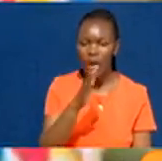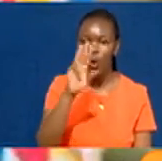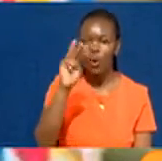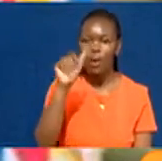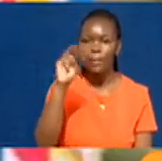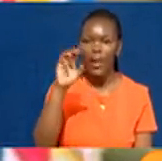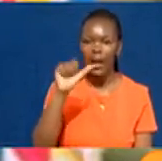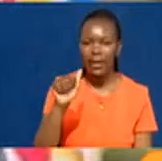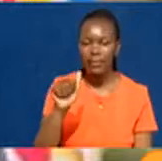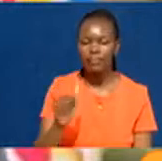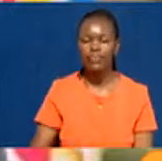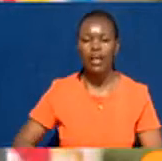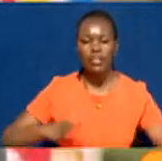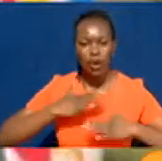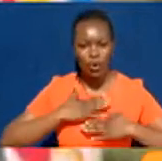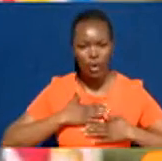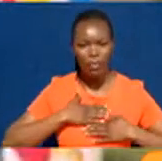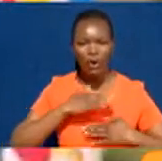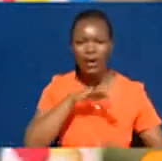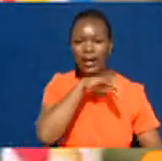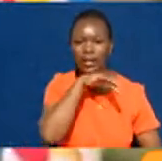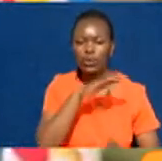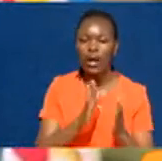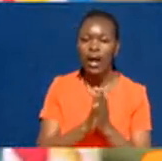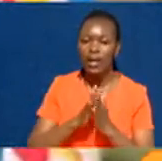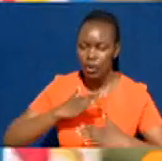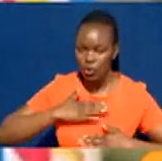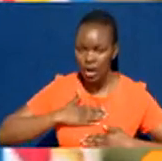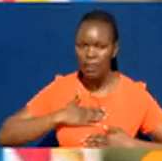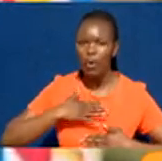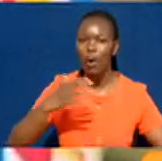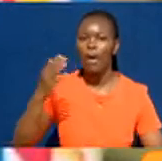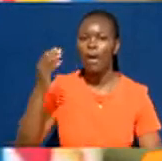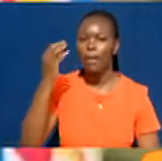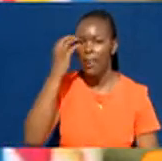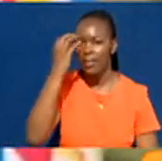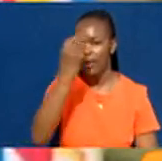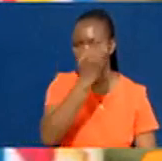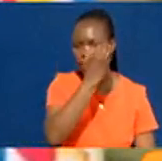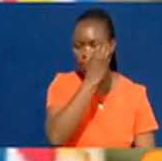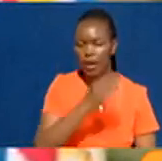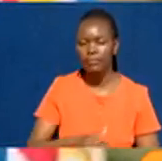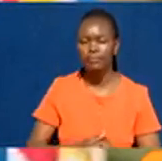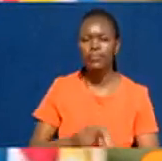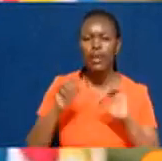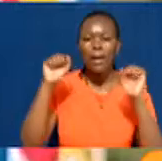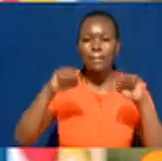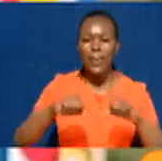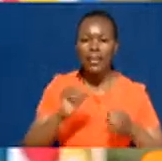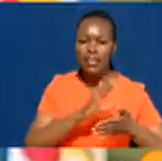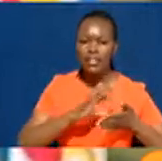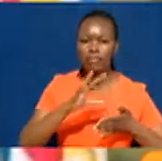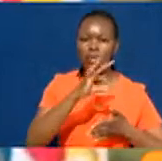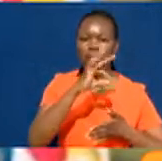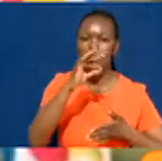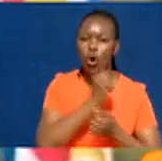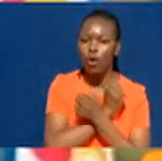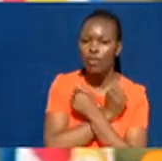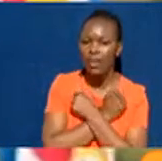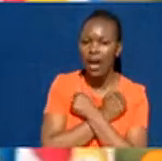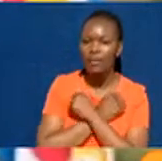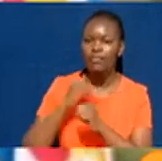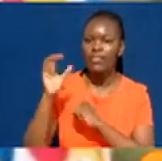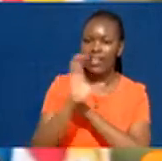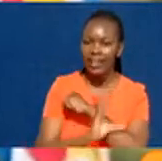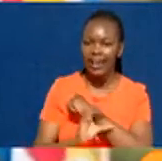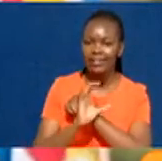Honorable Raila Odinga and the Honorable Martha Karua, may the spirit of love for country and selfless